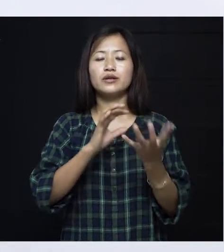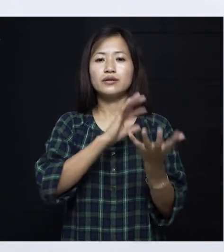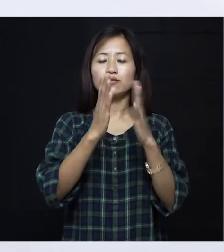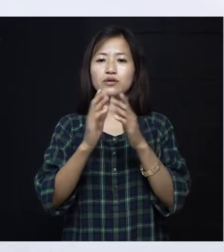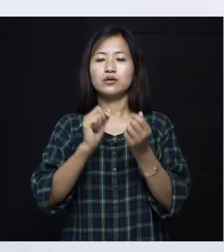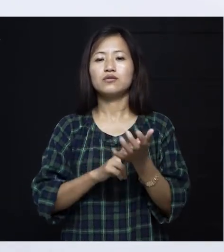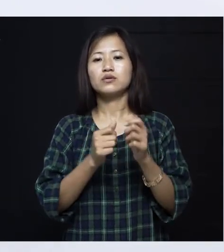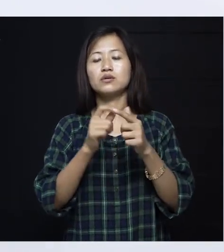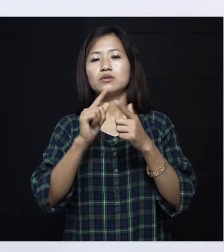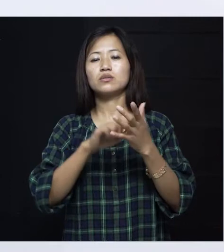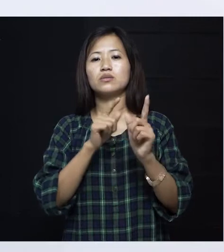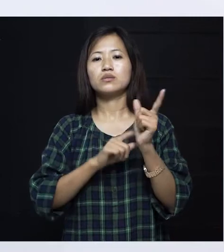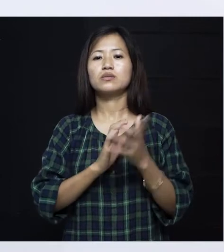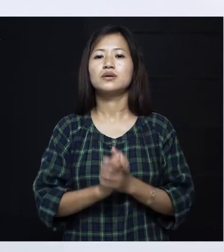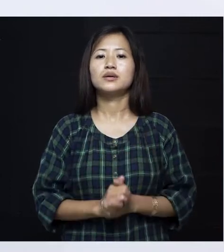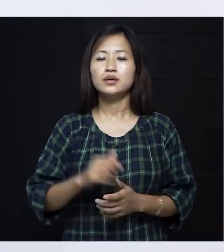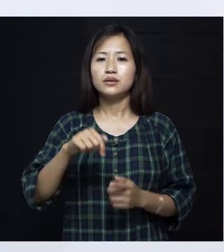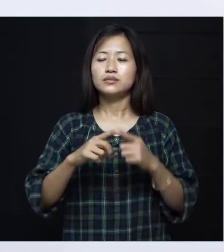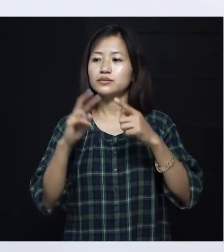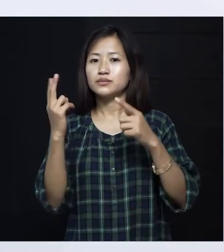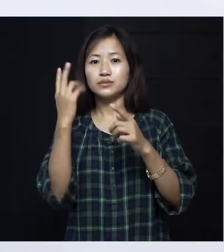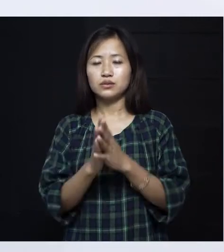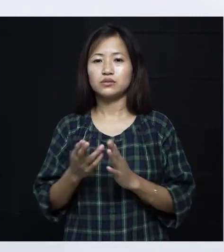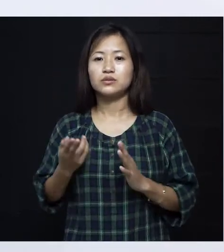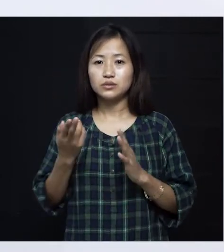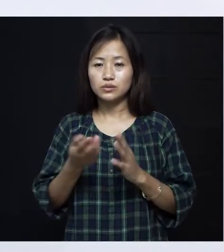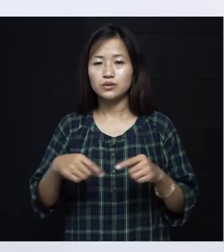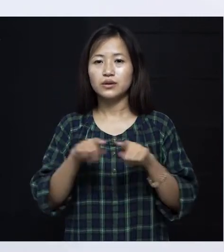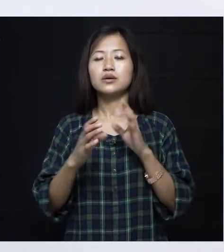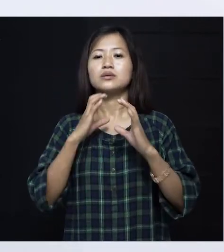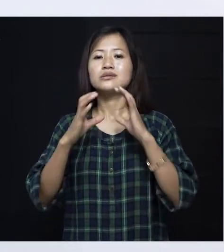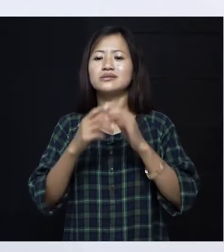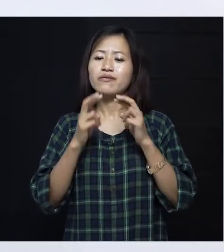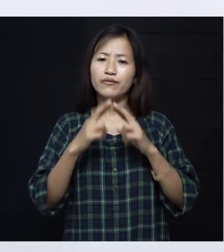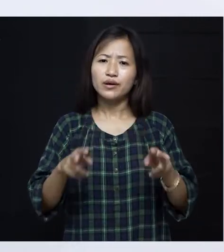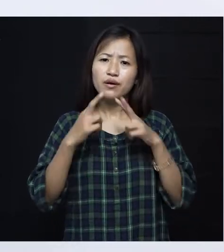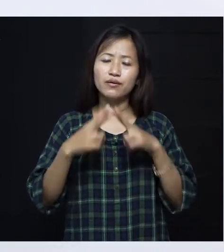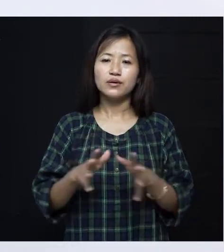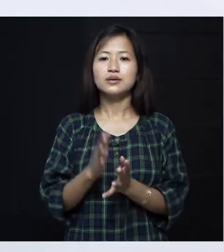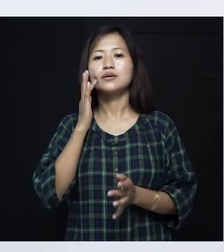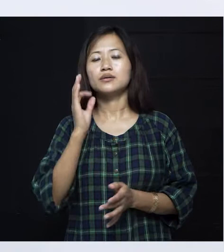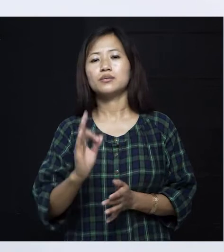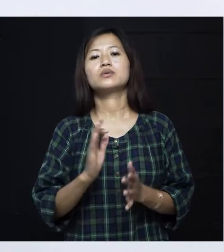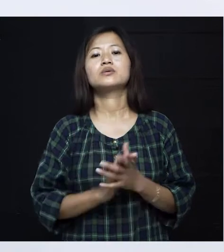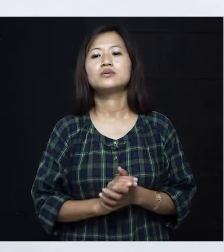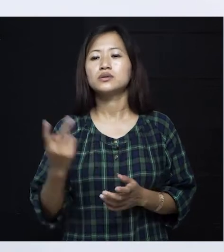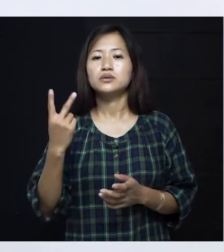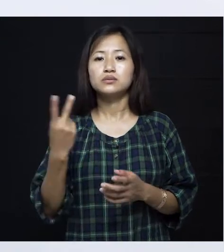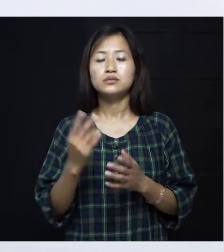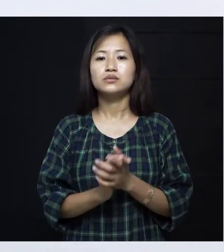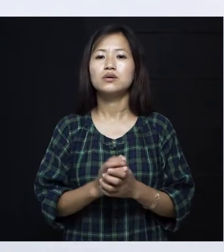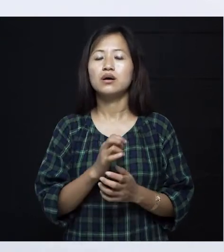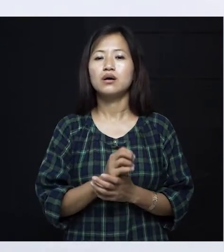the reason why transport and communication is very, very important. And thus, these two are also